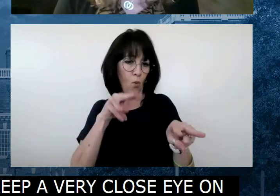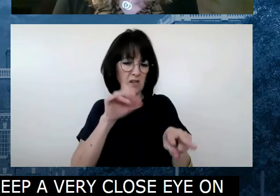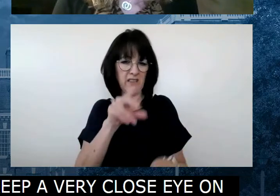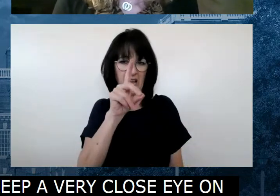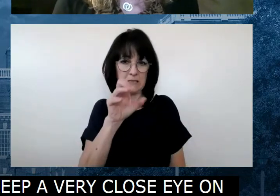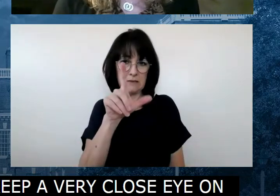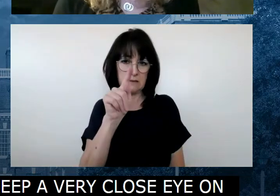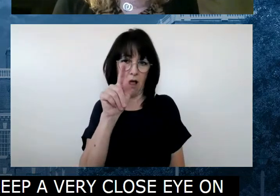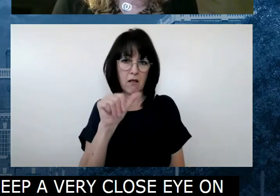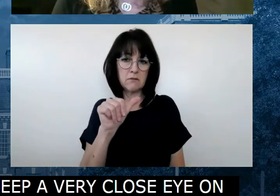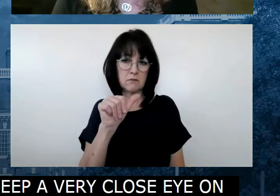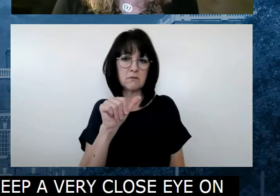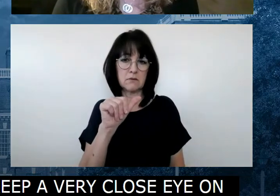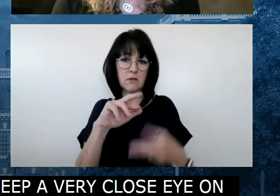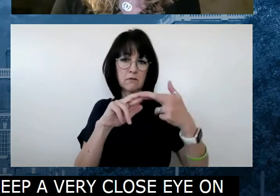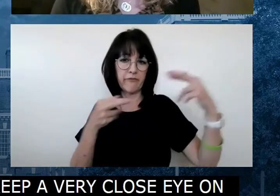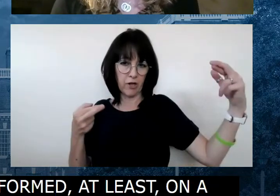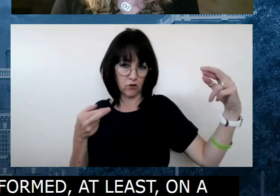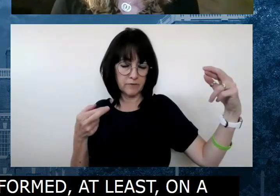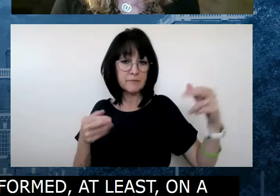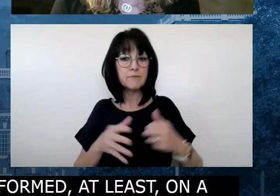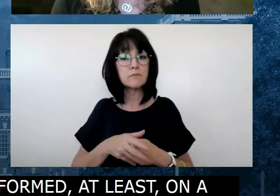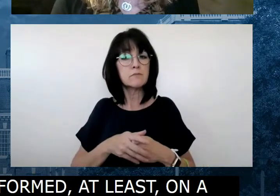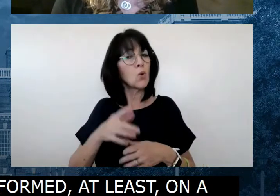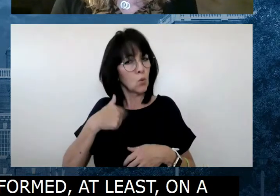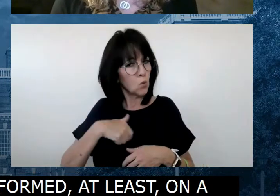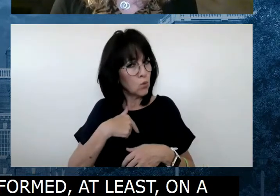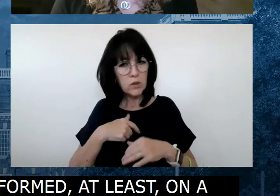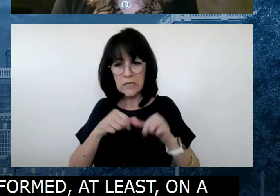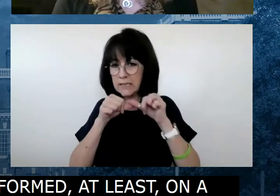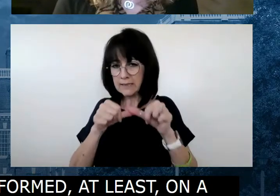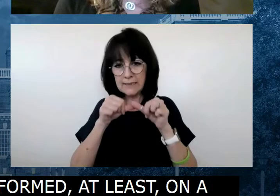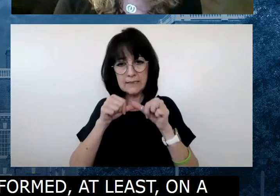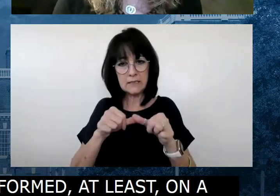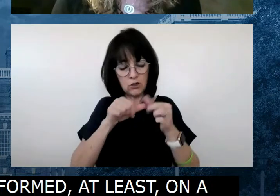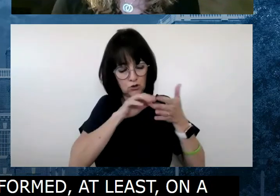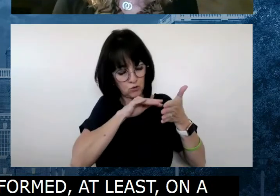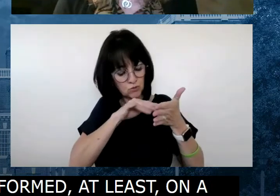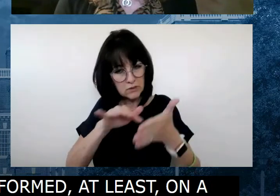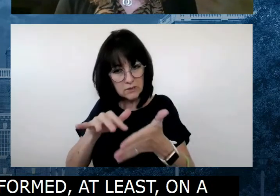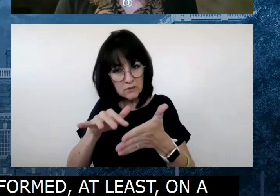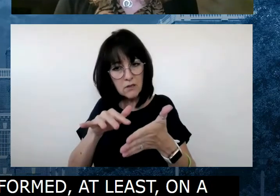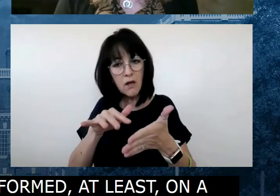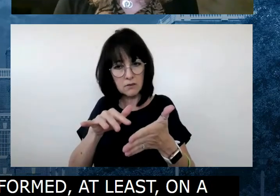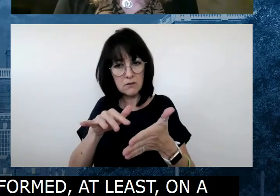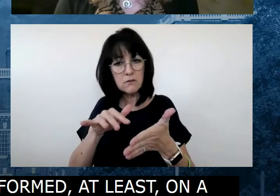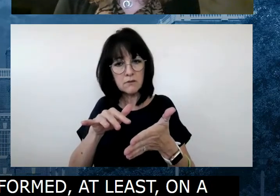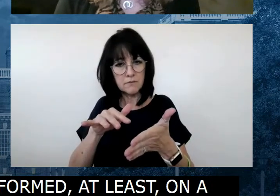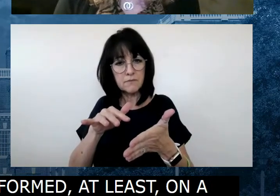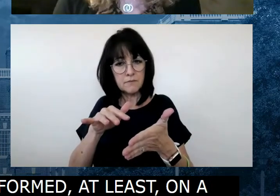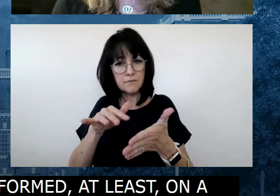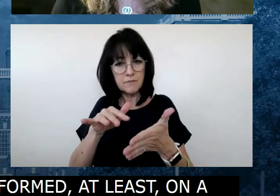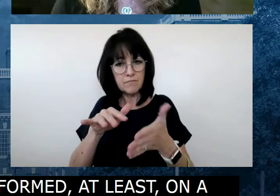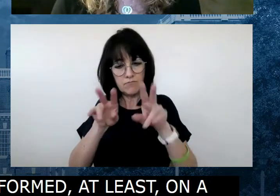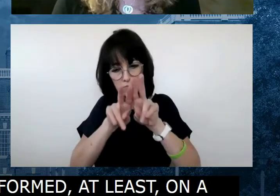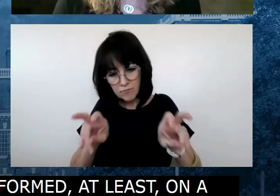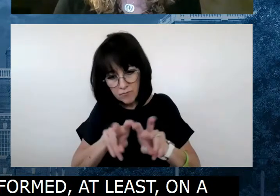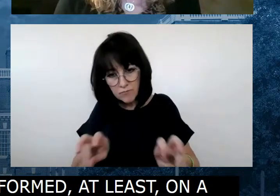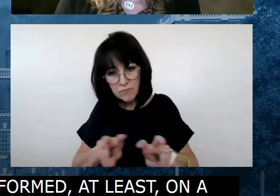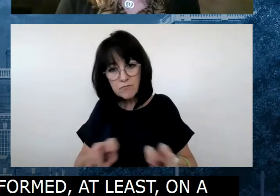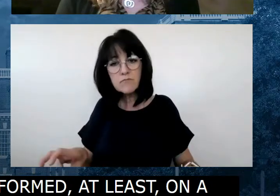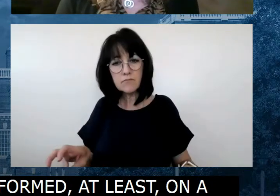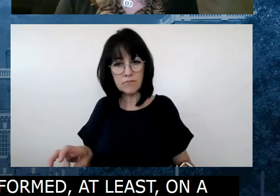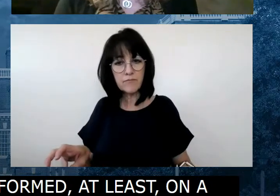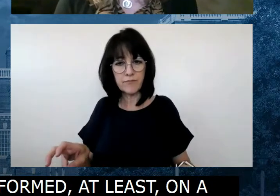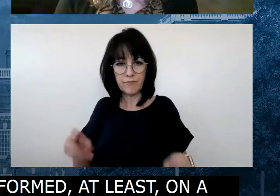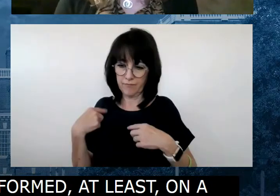to continue to sequence specimen. We have sequenced over 3,100